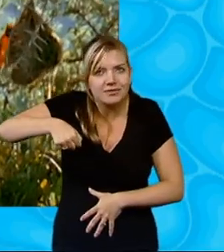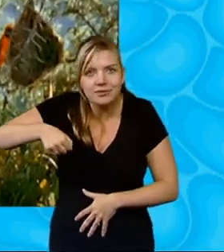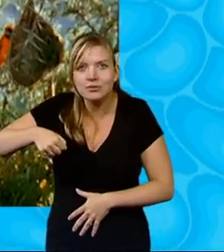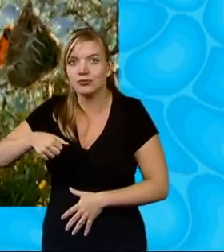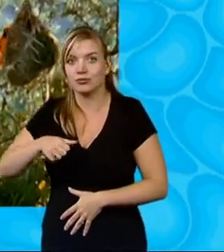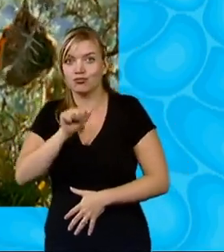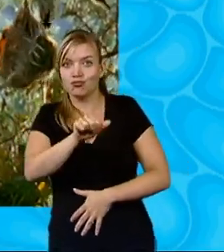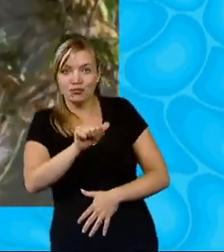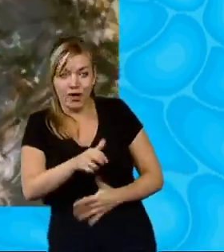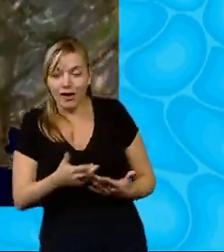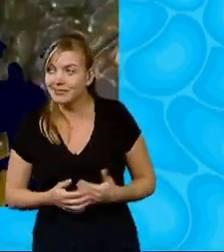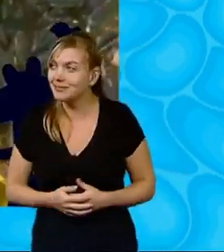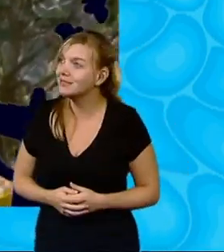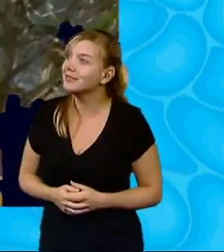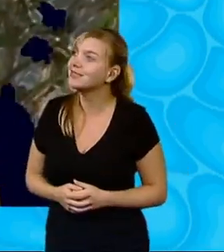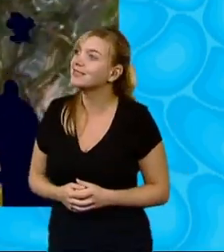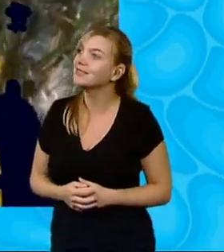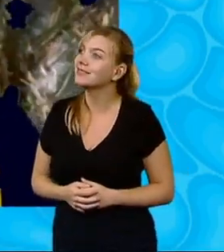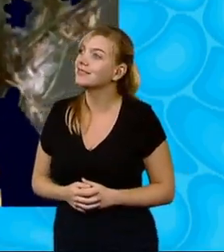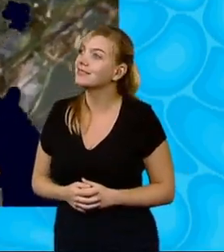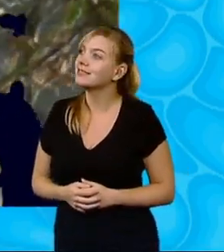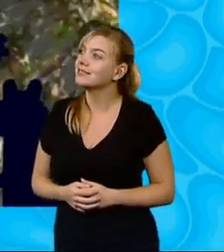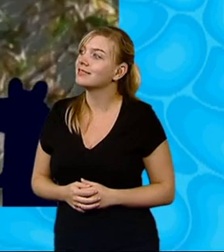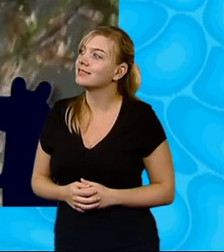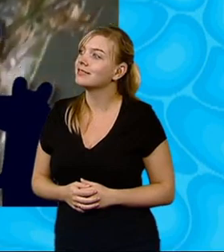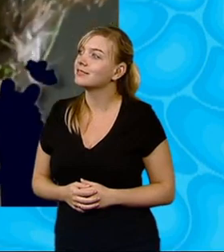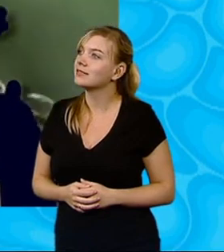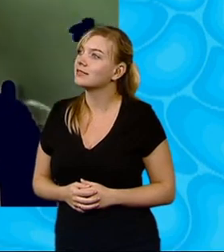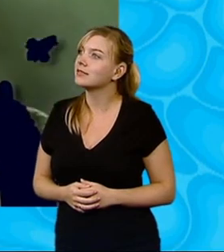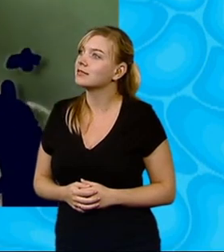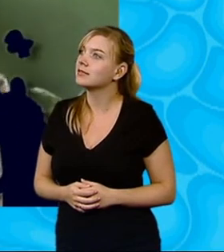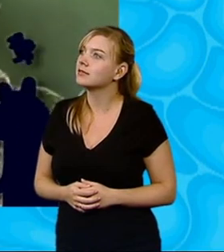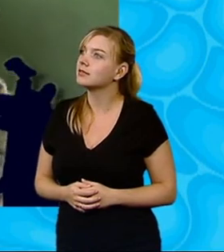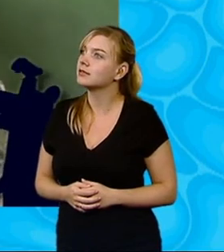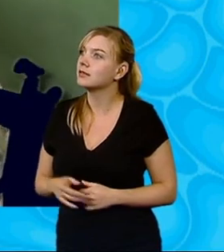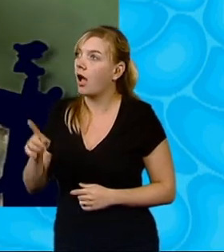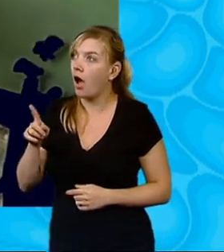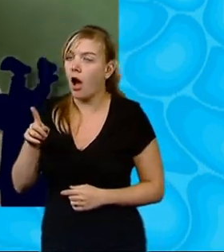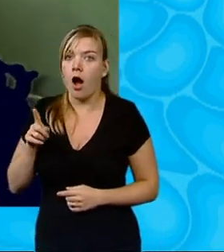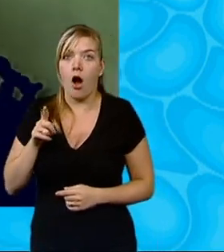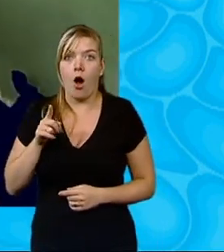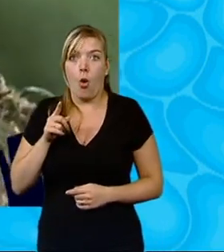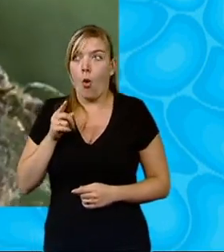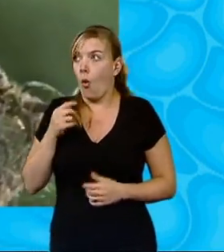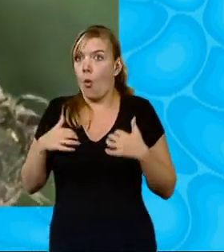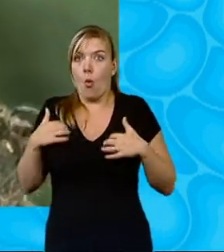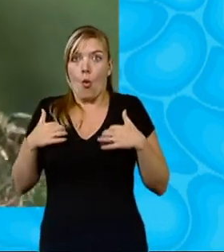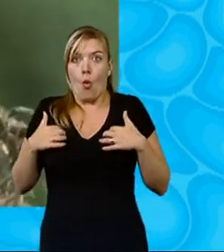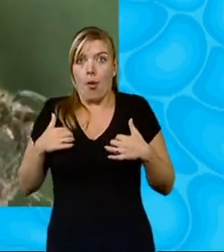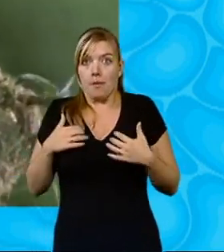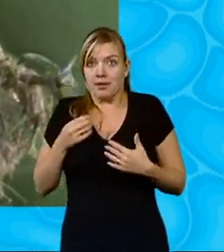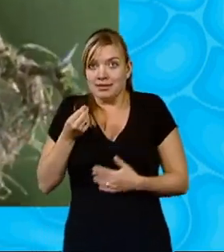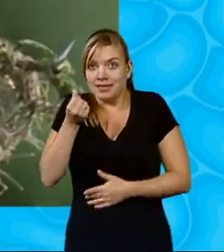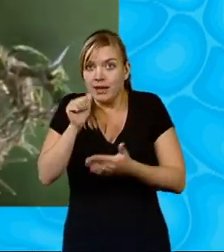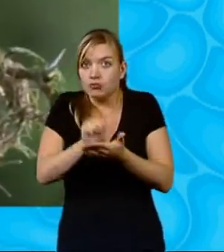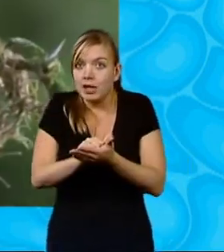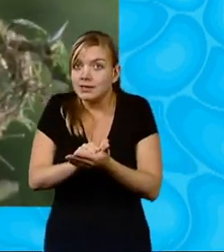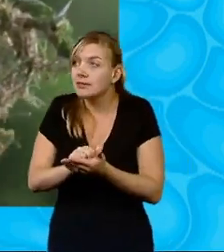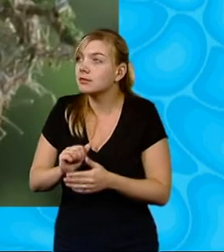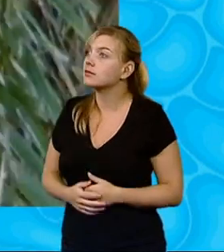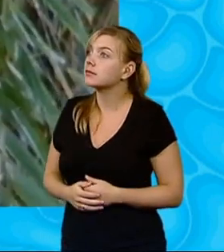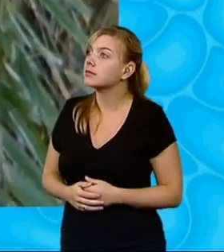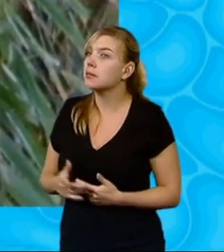Maxie. They do. Yeah, and hey, I think we're getting warmer. But birds